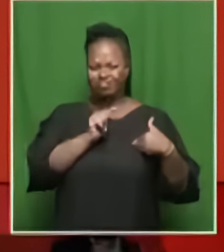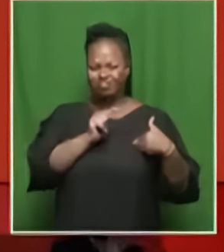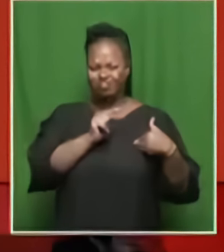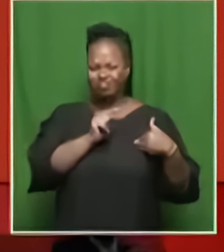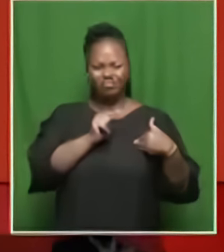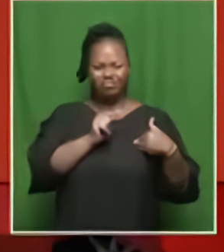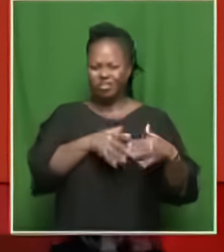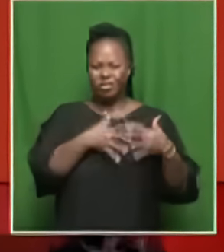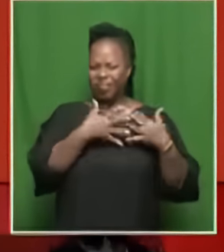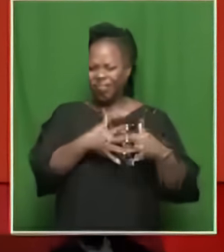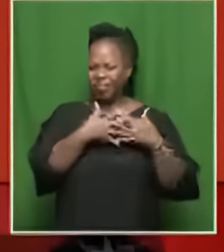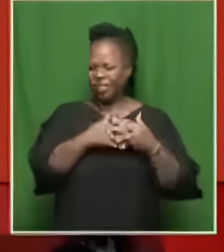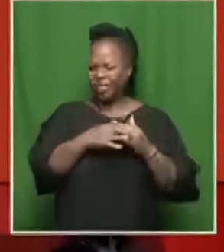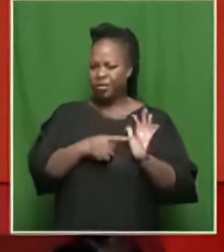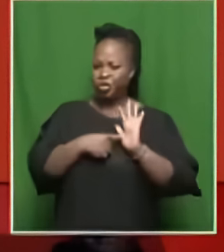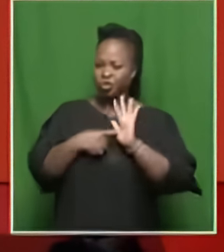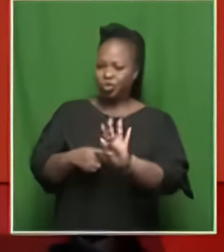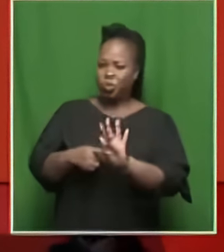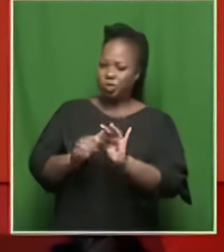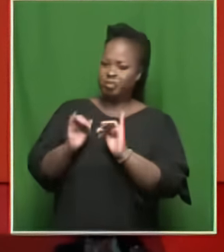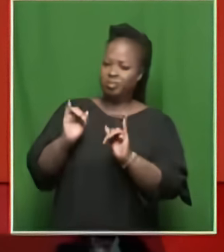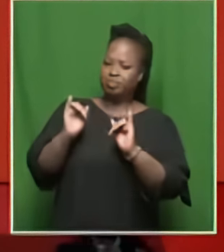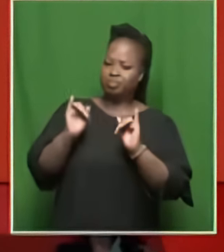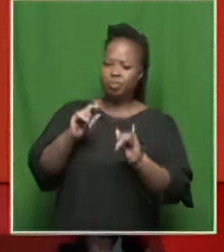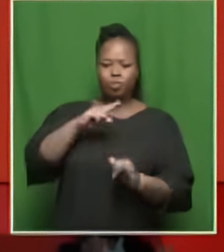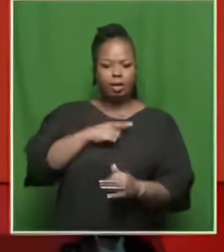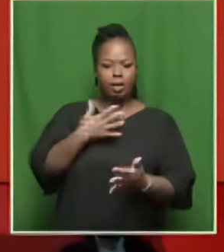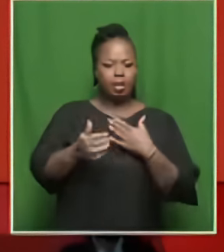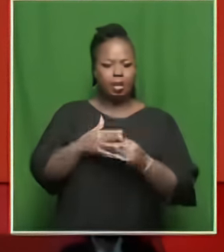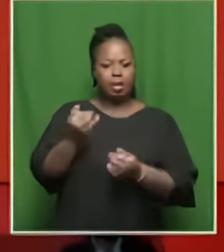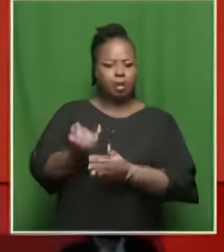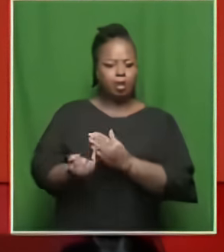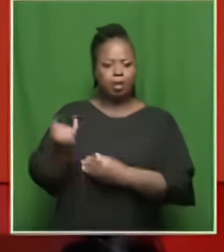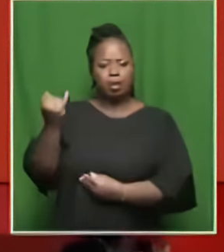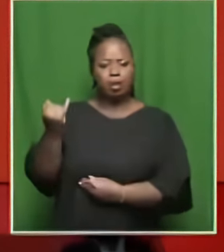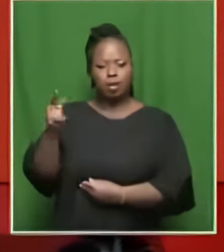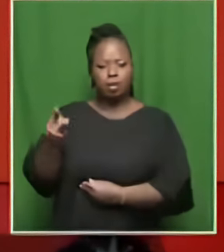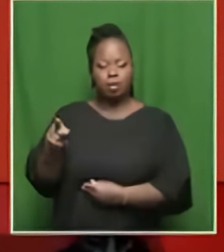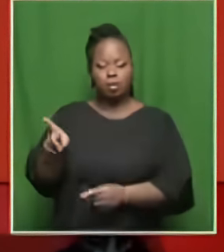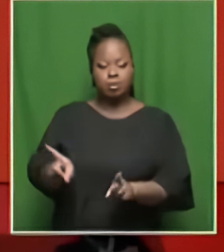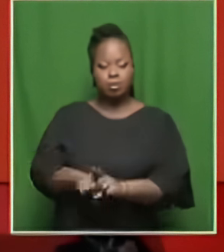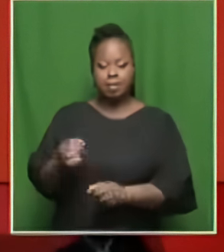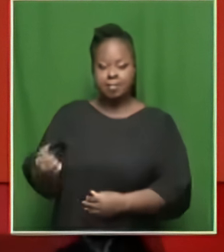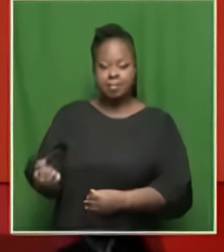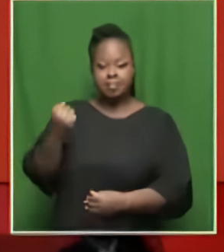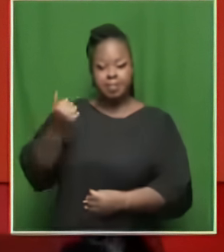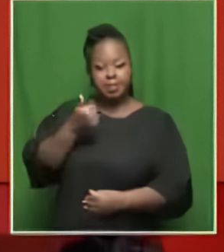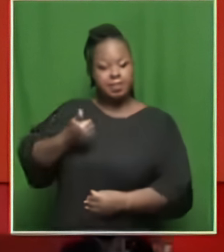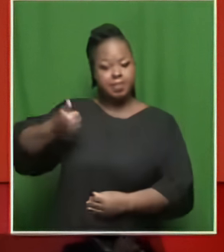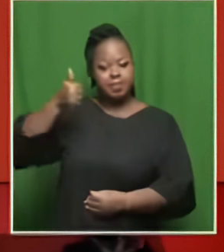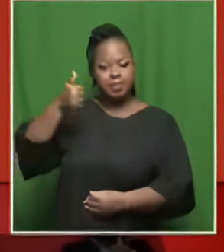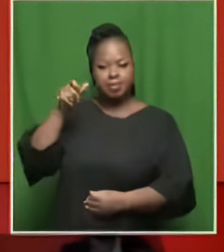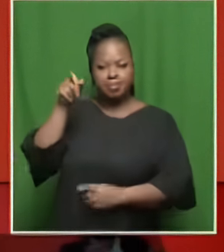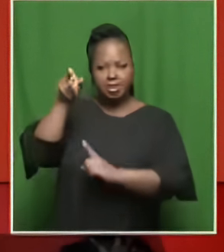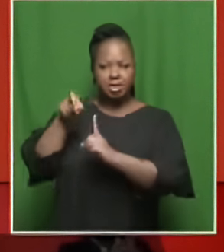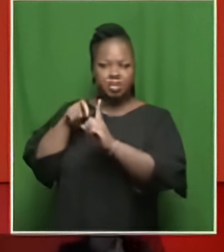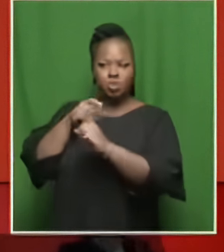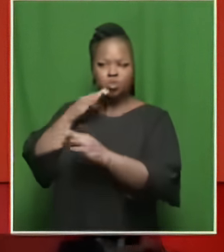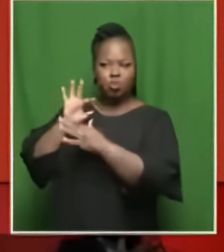a reckless precedent in which any individual, particularly the powerful and well-connected,